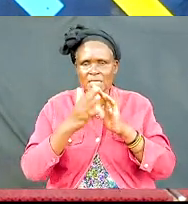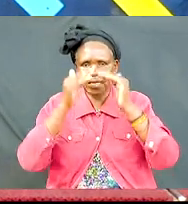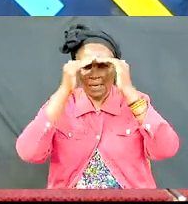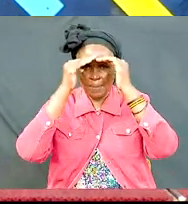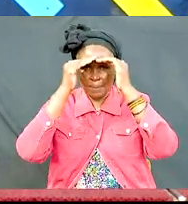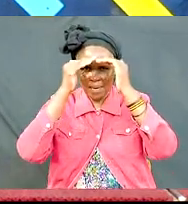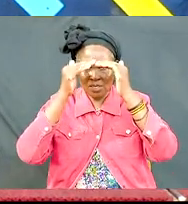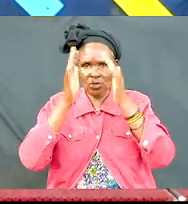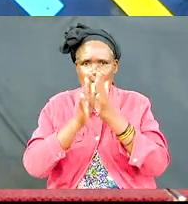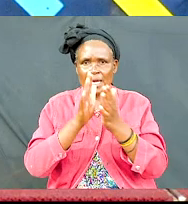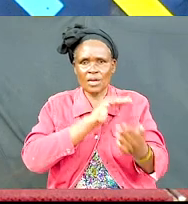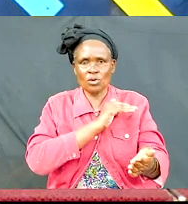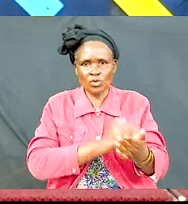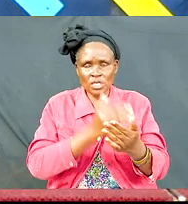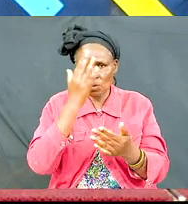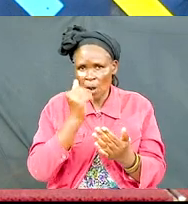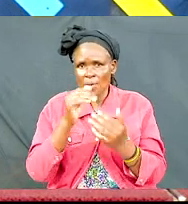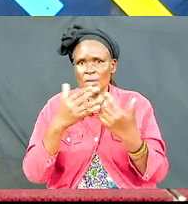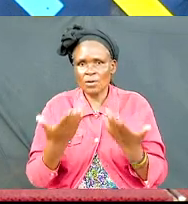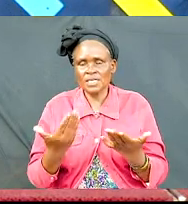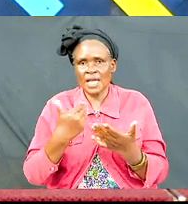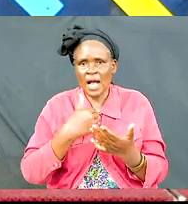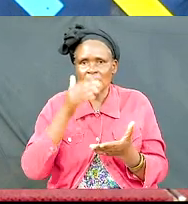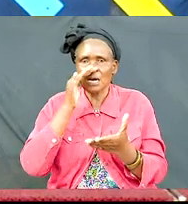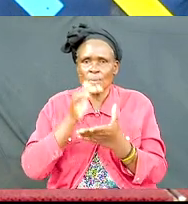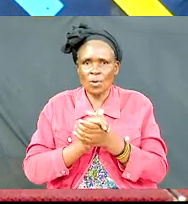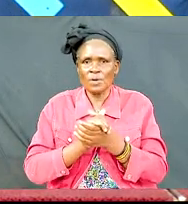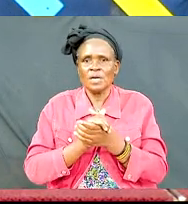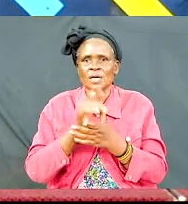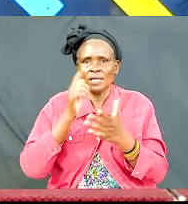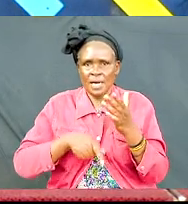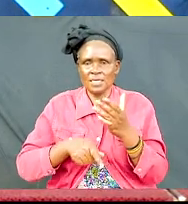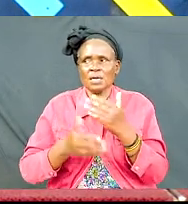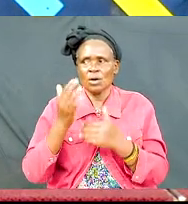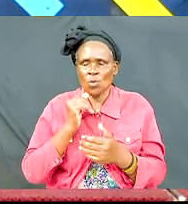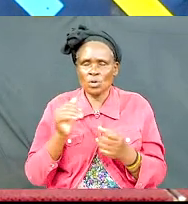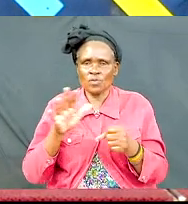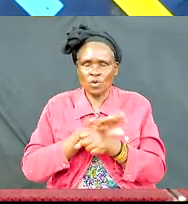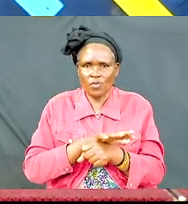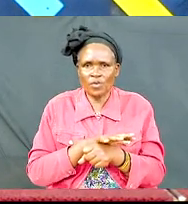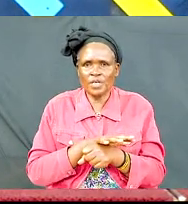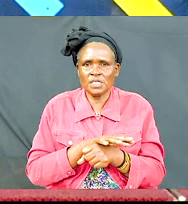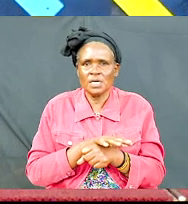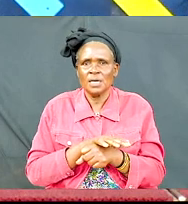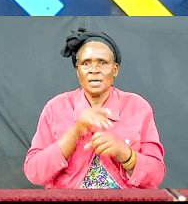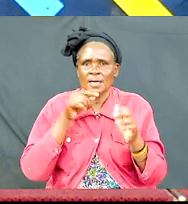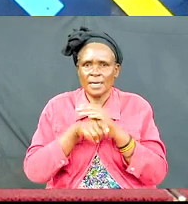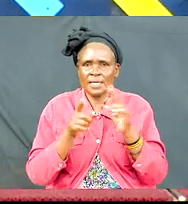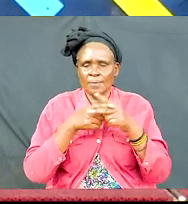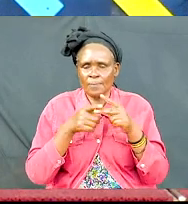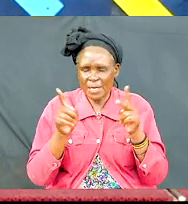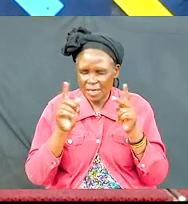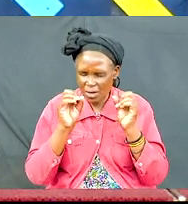the authorities, because there is a promise that was fulfilled, and this is the beginning of that